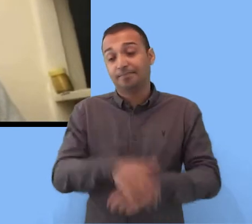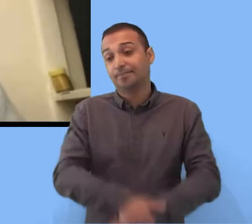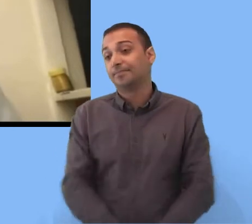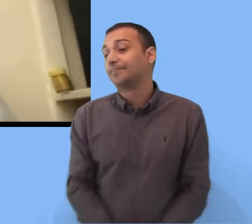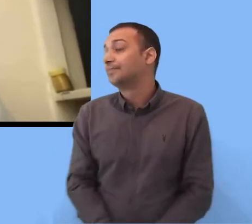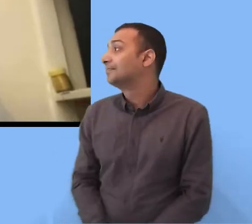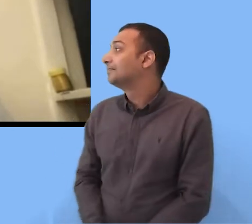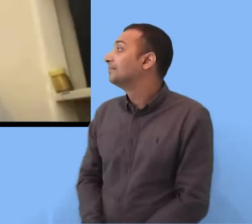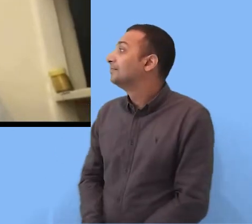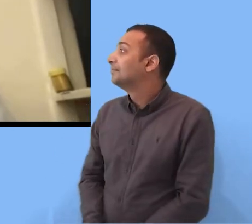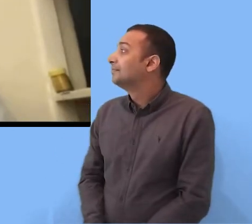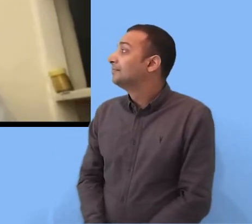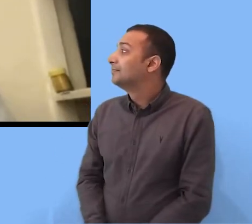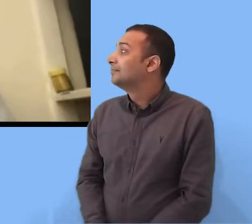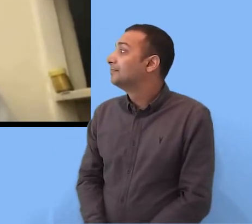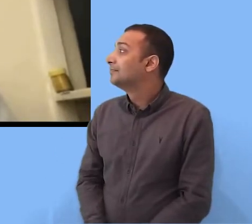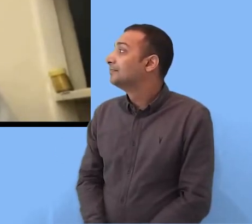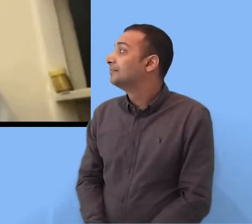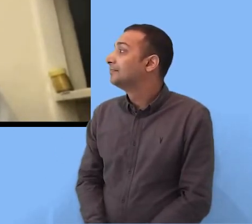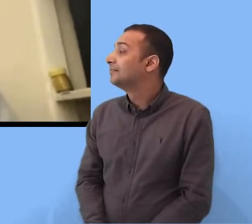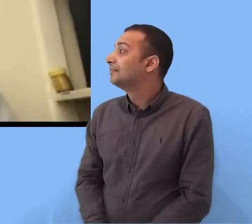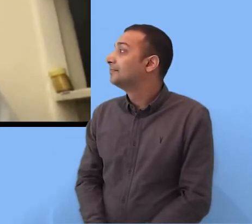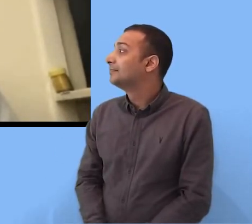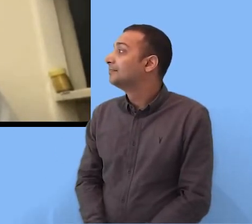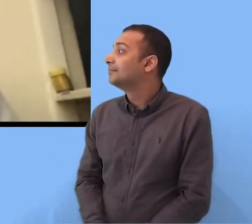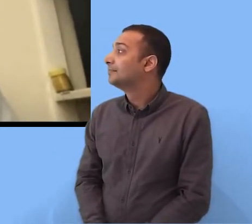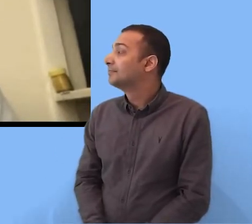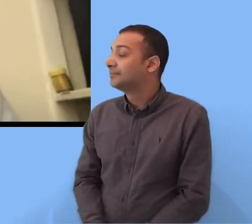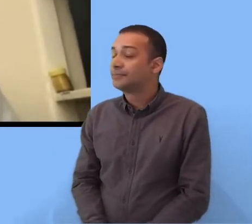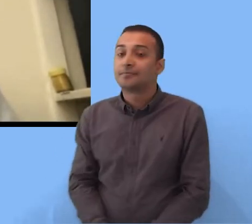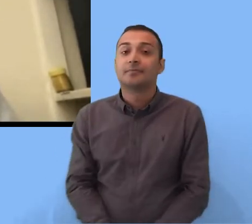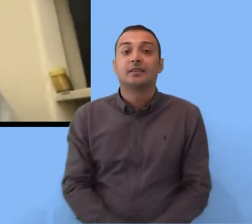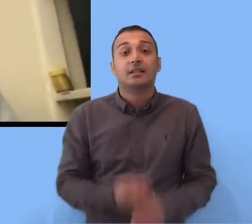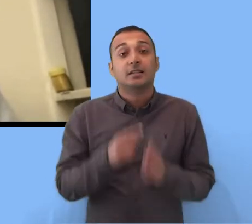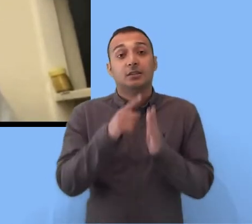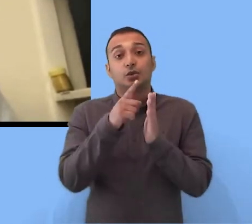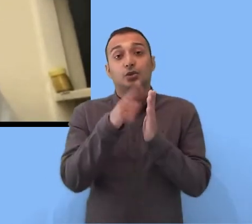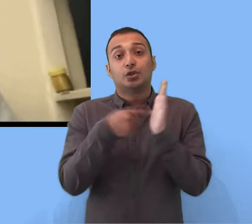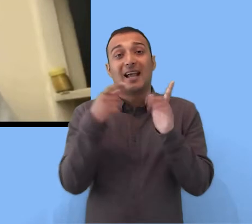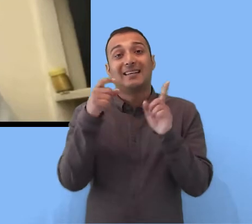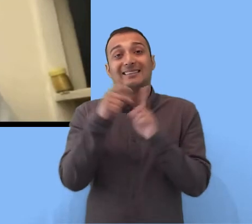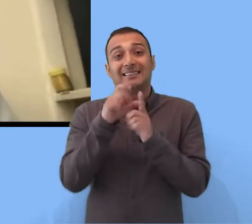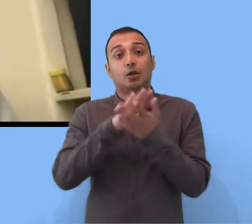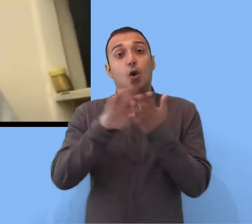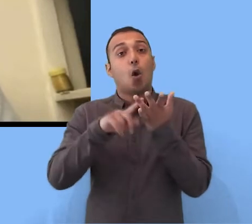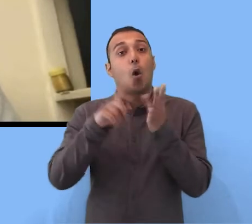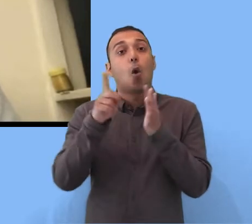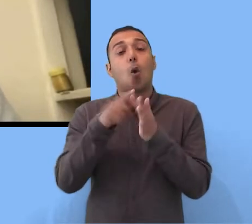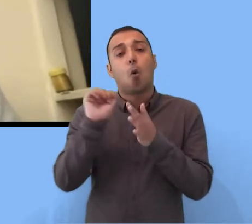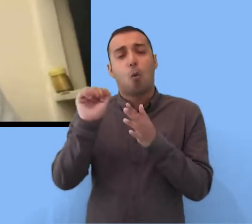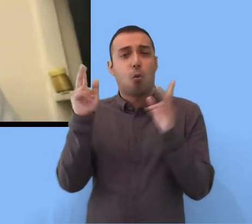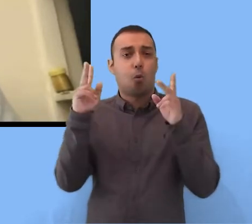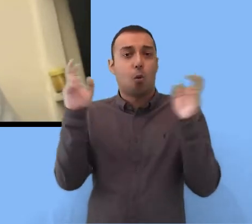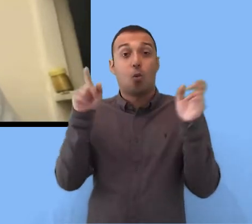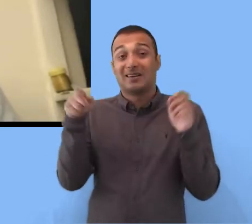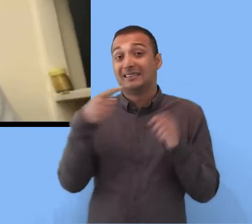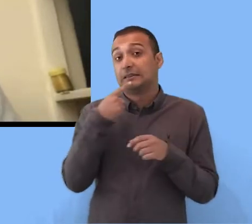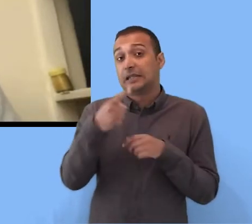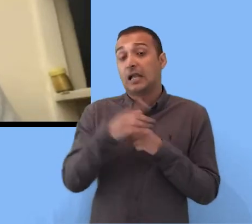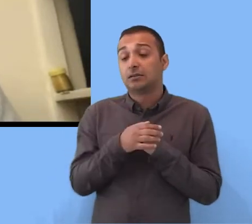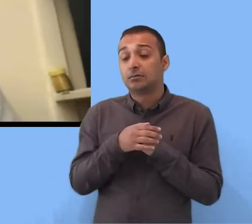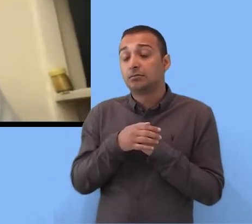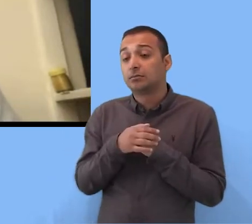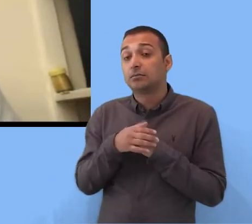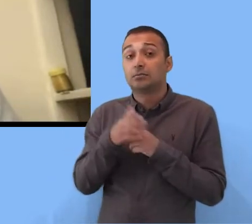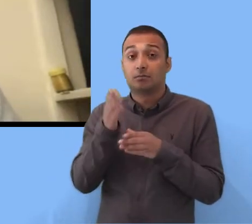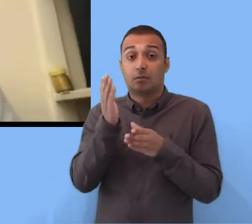And here's a quote from Jane D. Hull. Jane D. Hull says, at the end of the day, the most overwhelming